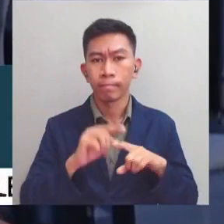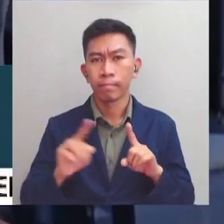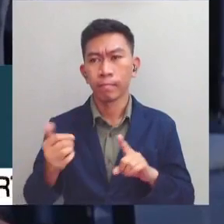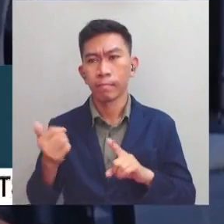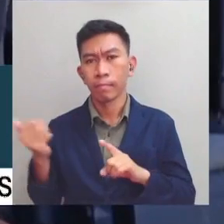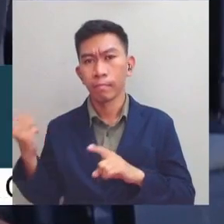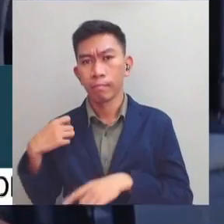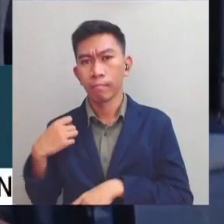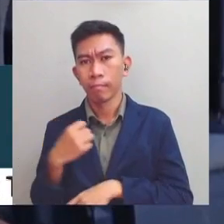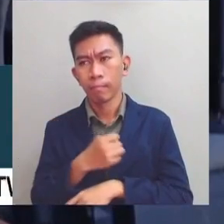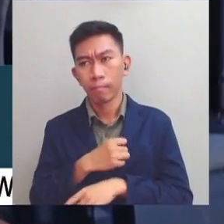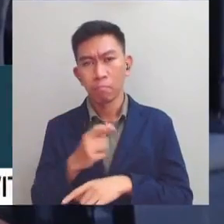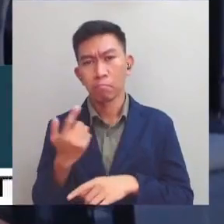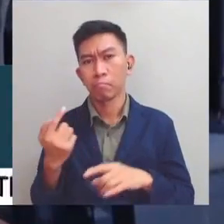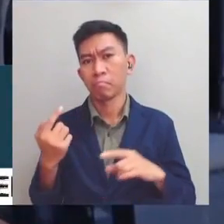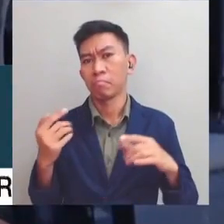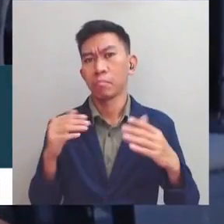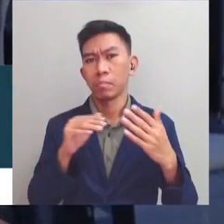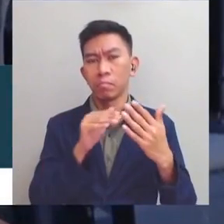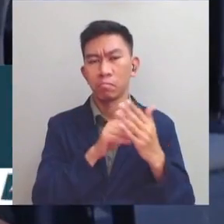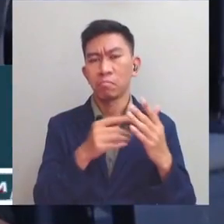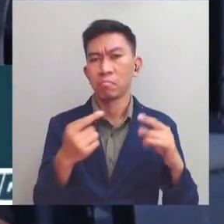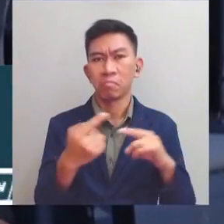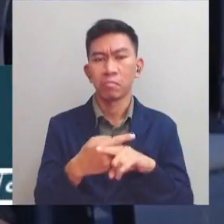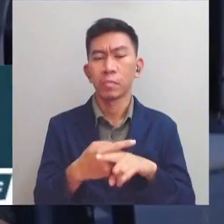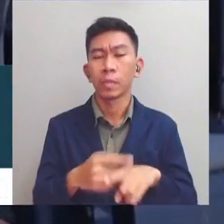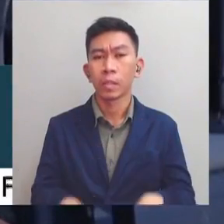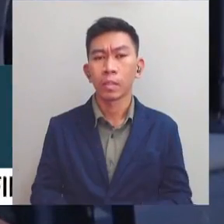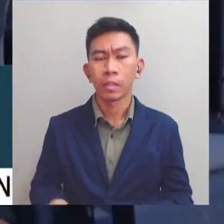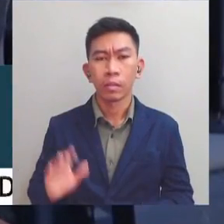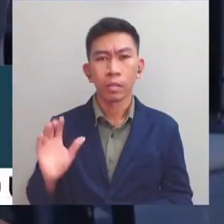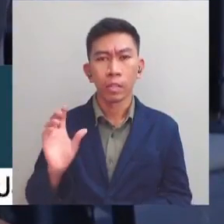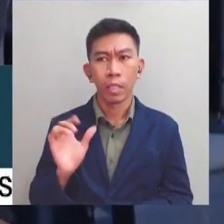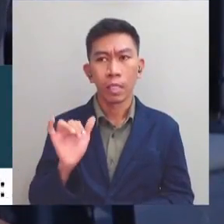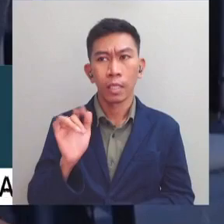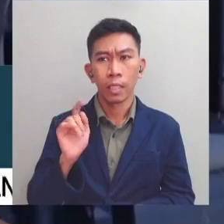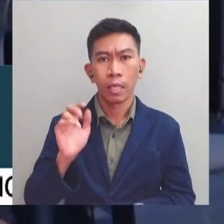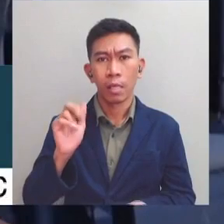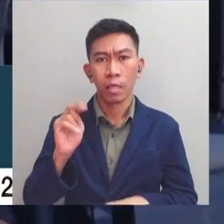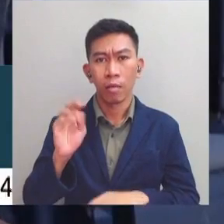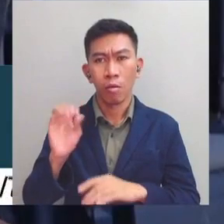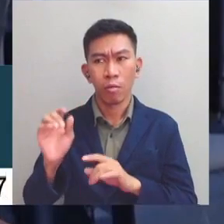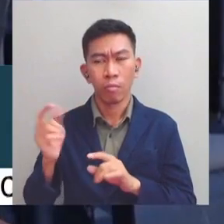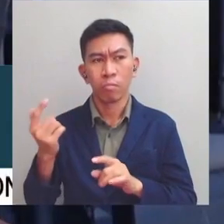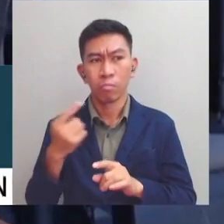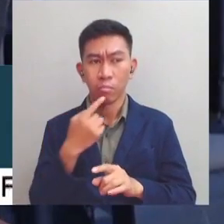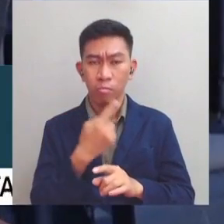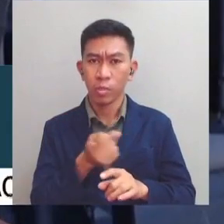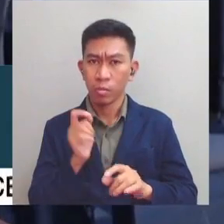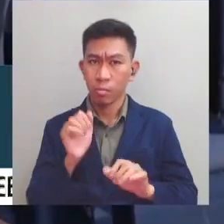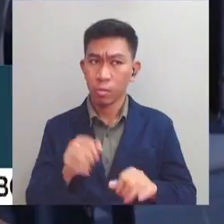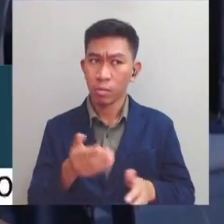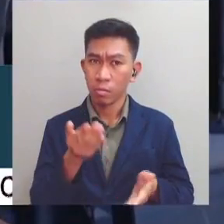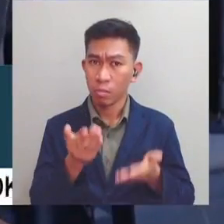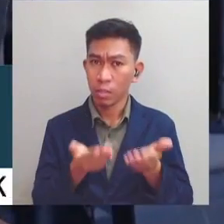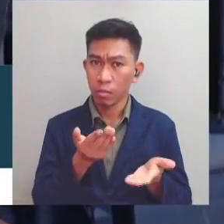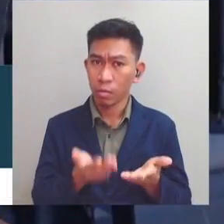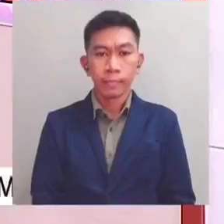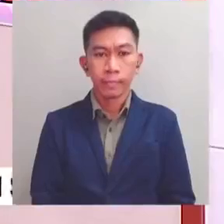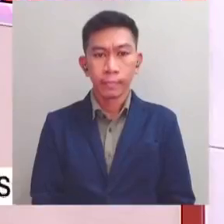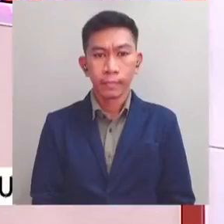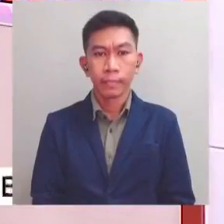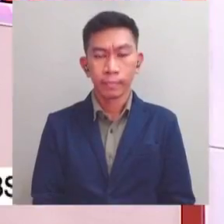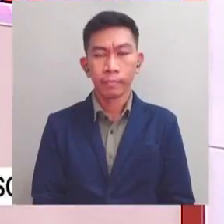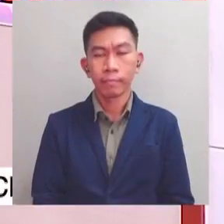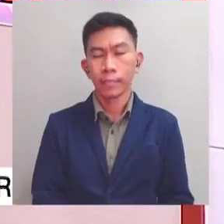Peter Cayetano. Cayetano argued such action could be taken as a pro-U.S. sentiment.